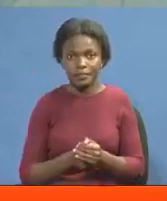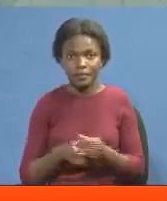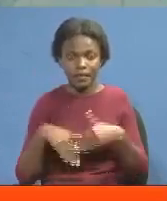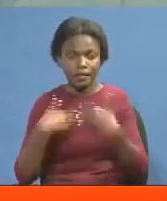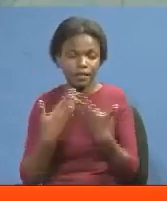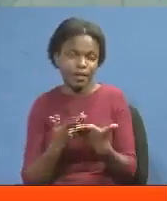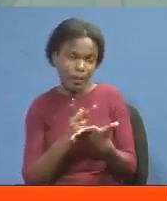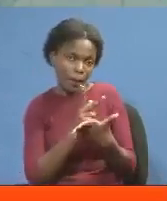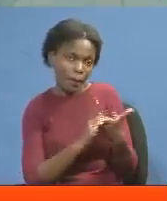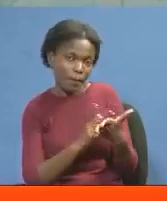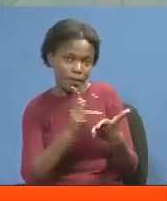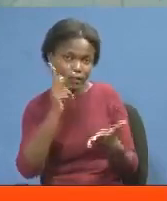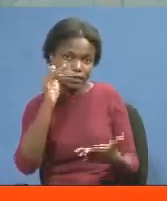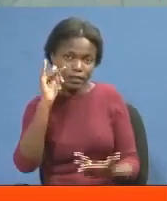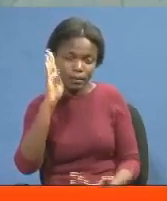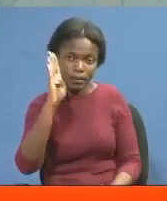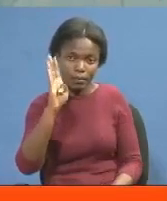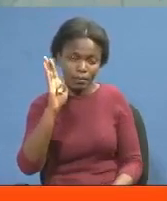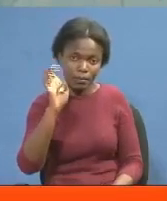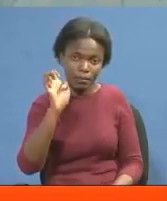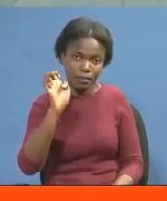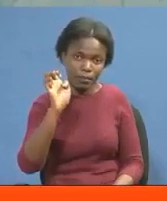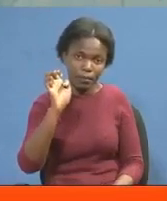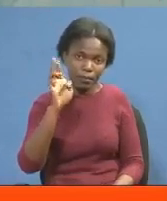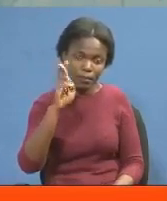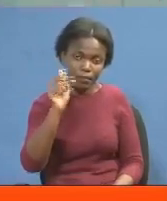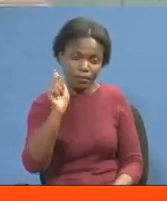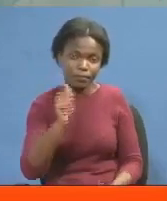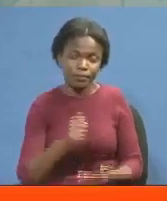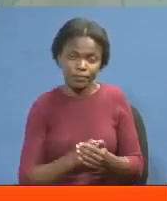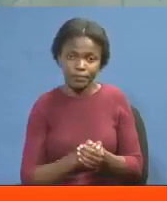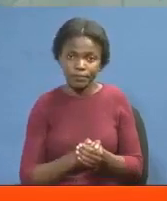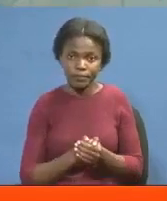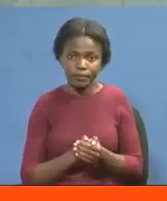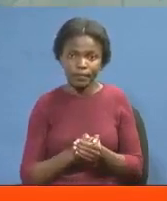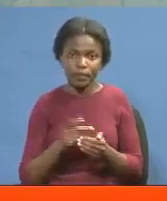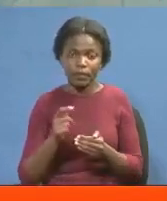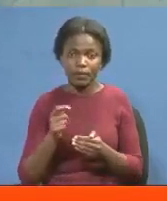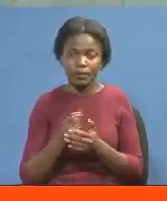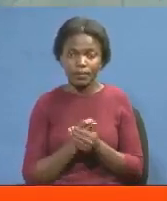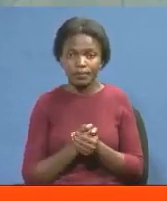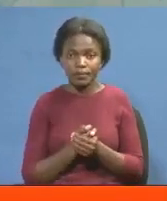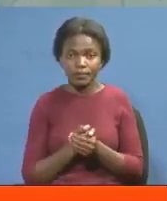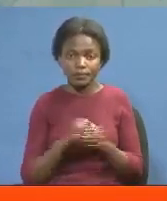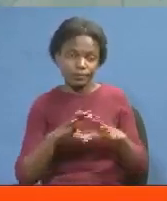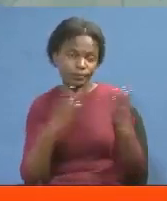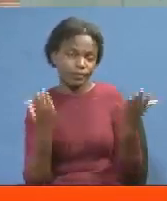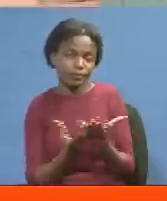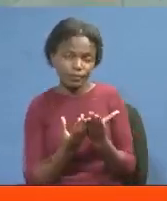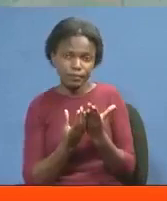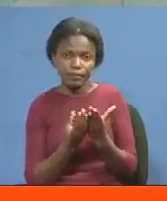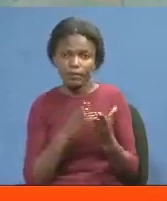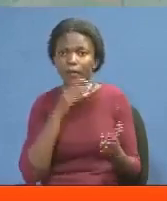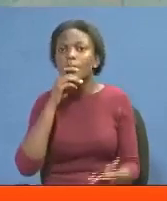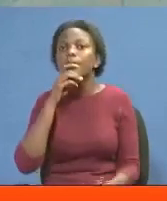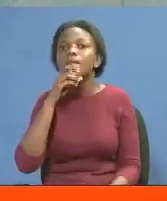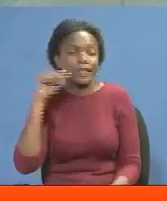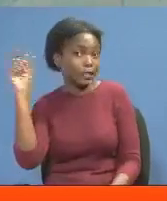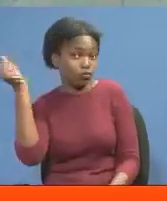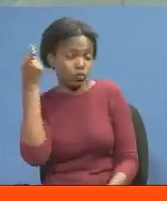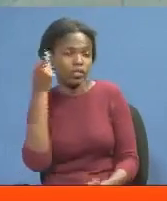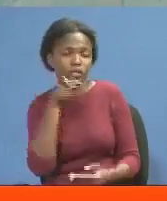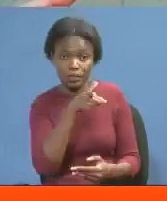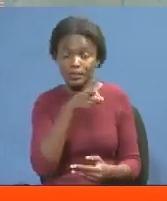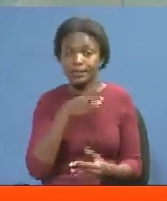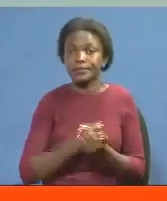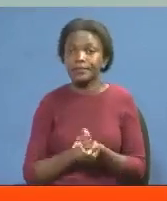given parts of Kibra to live, mm-hmm. Kibra, Nairobi. Yeah. President Kenyatta assimilated them into our community. Mm-hmm. President Kenyatta did that with the Asian community